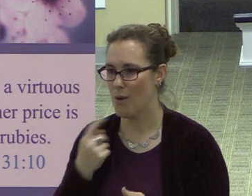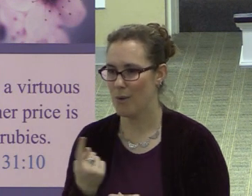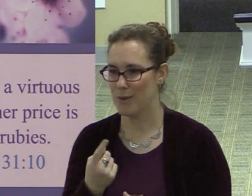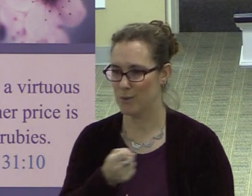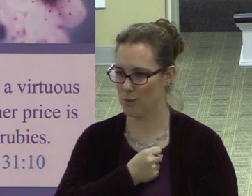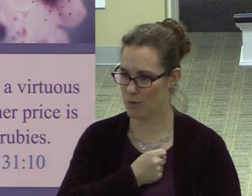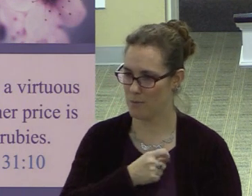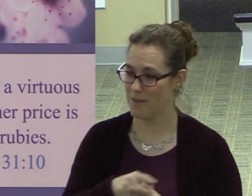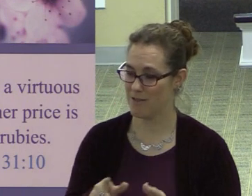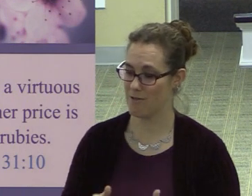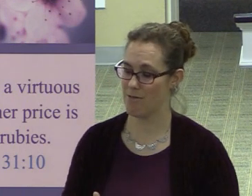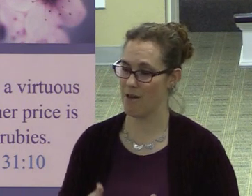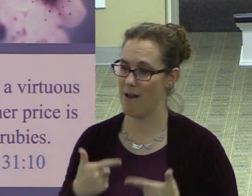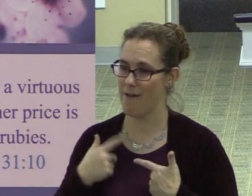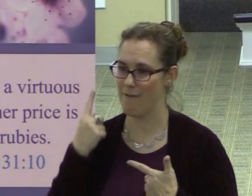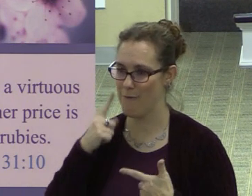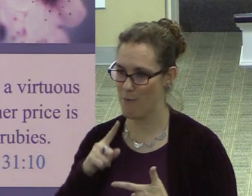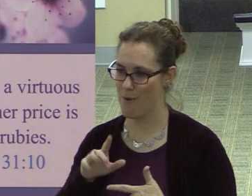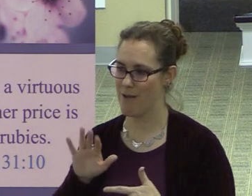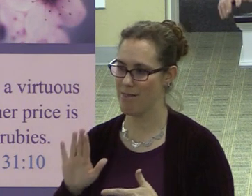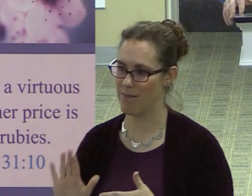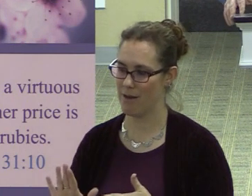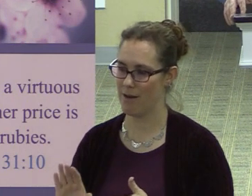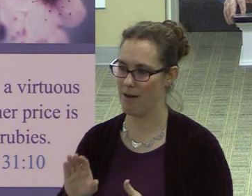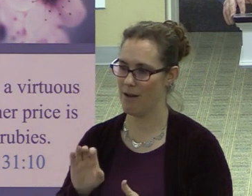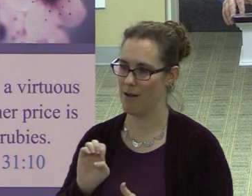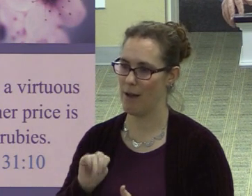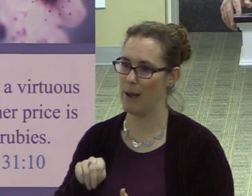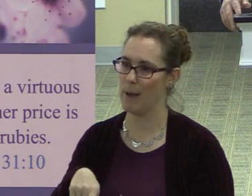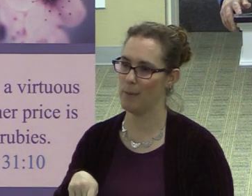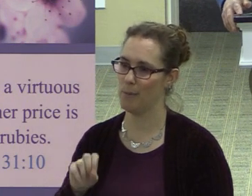for their divine emperor. And they knew that.